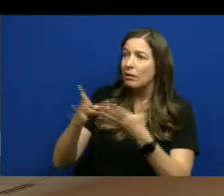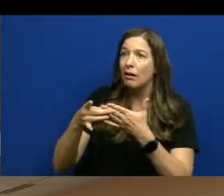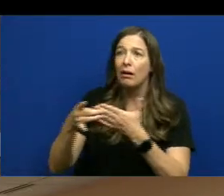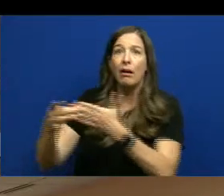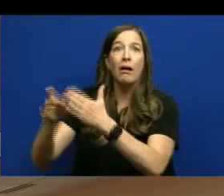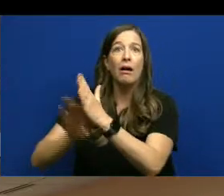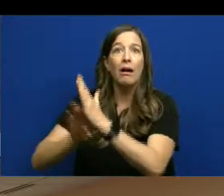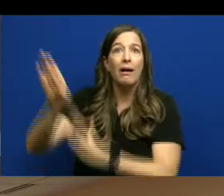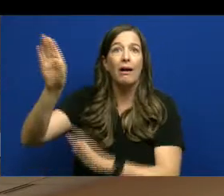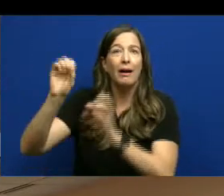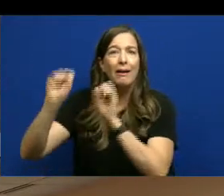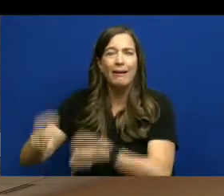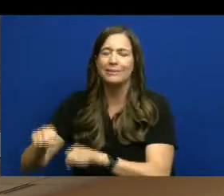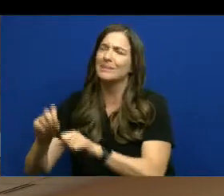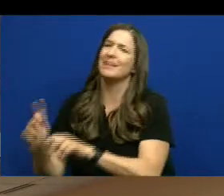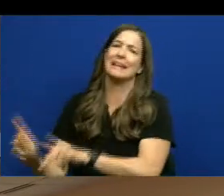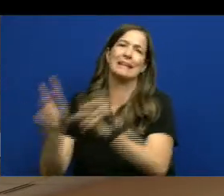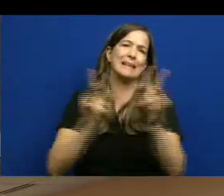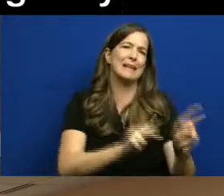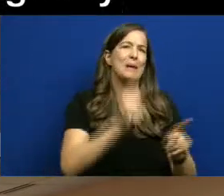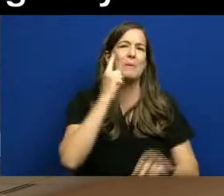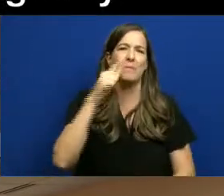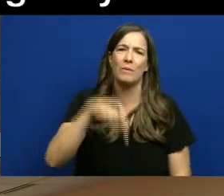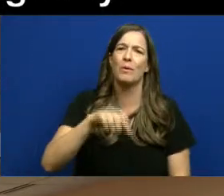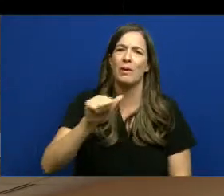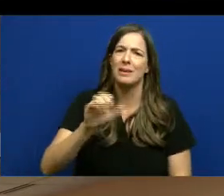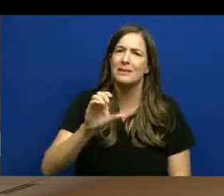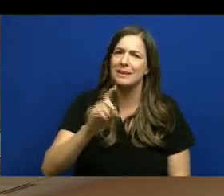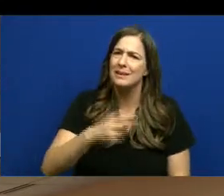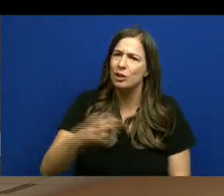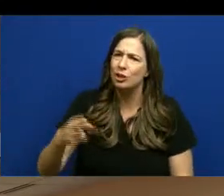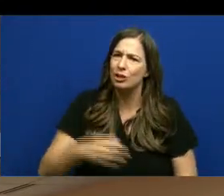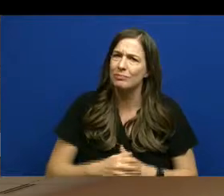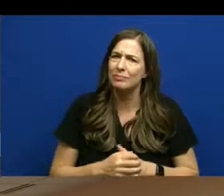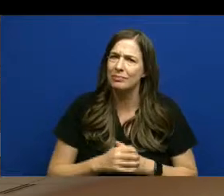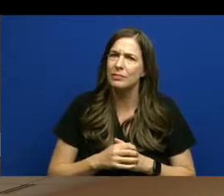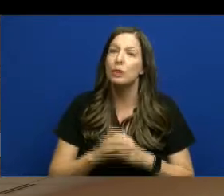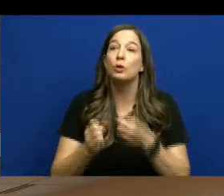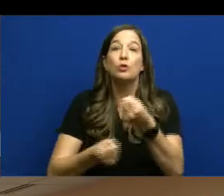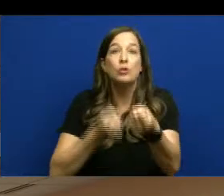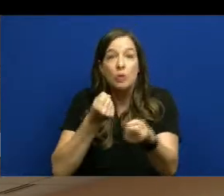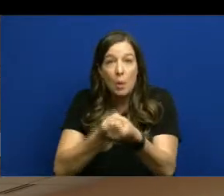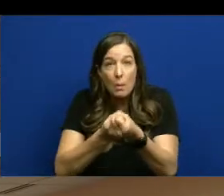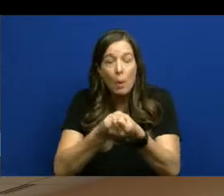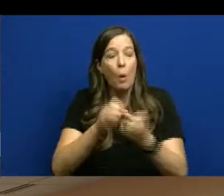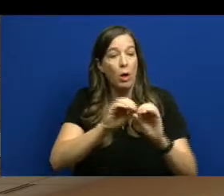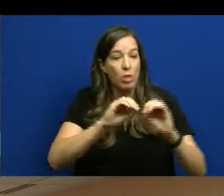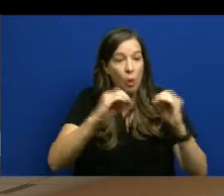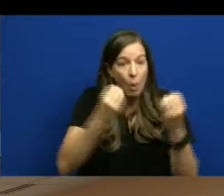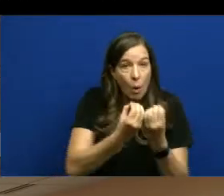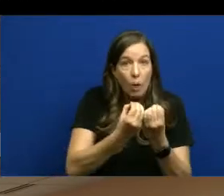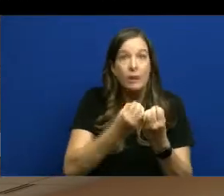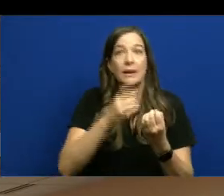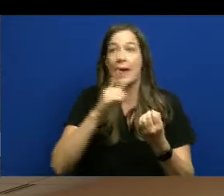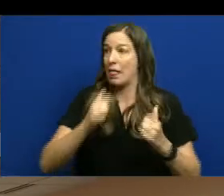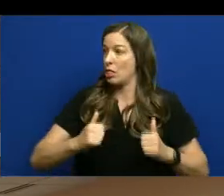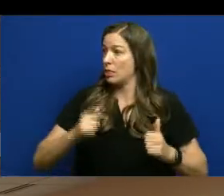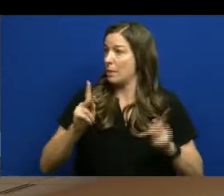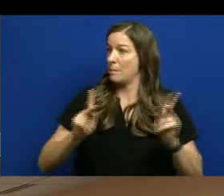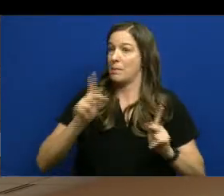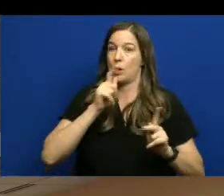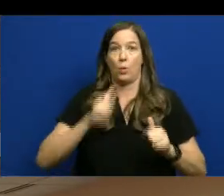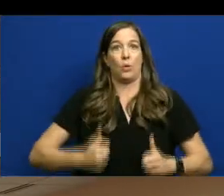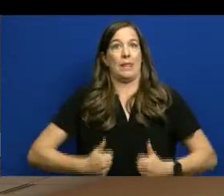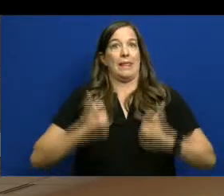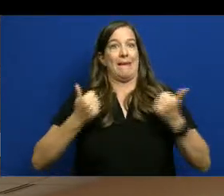agency. To support the organization and the residents of the state of Arizona,